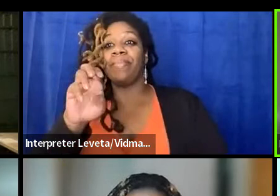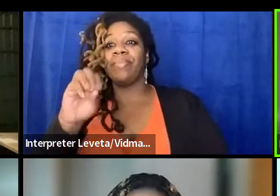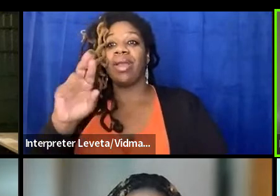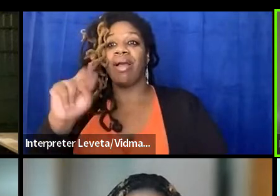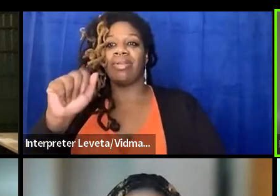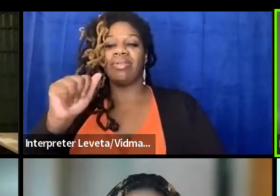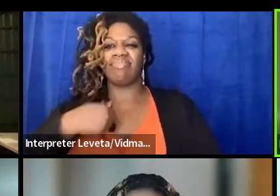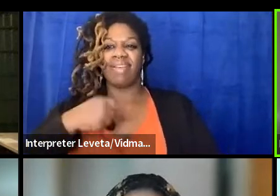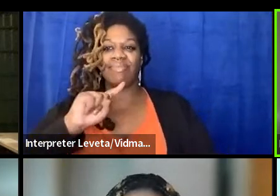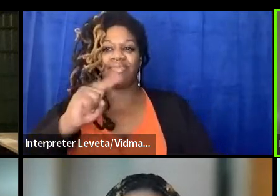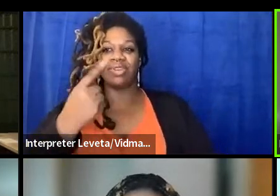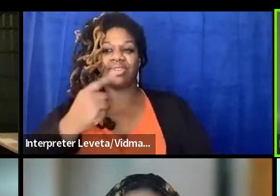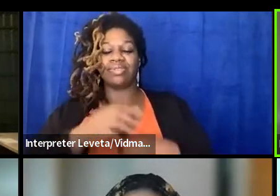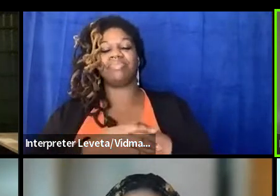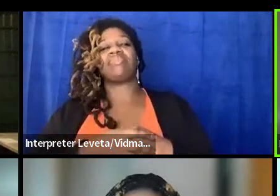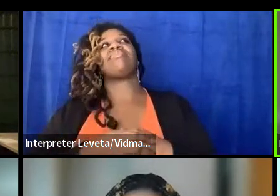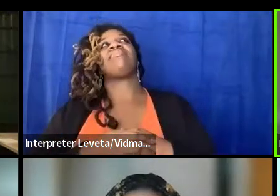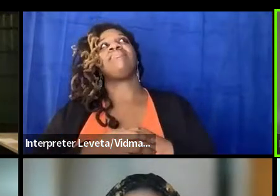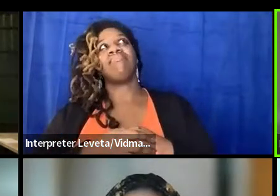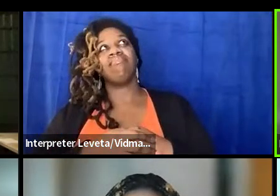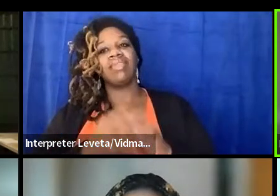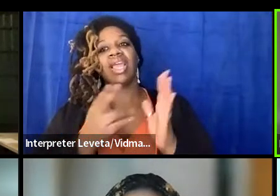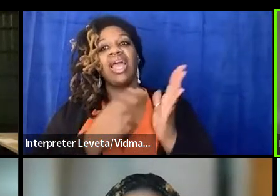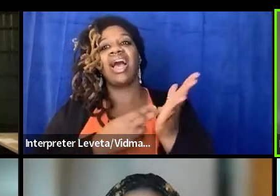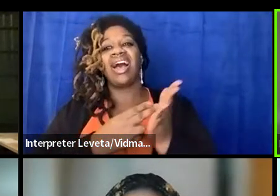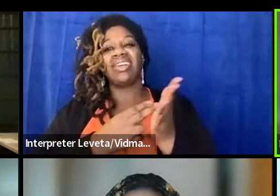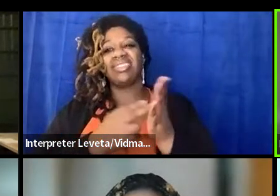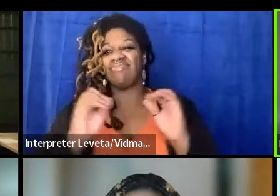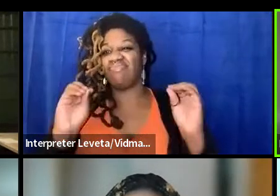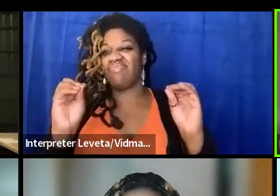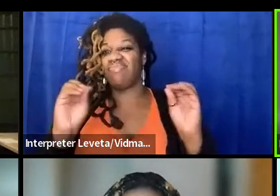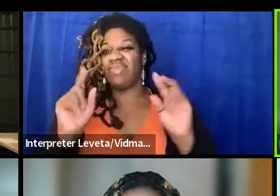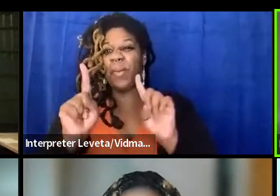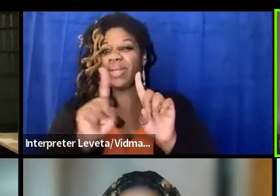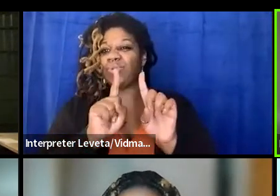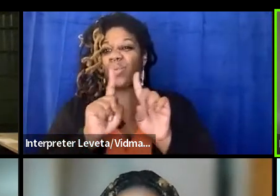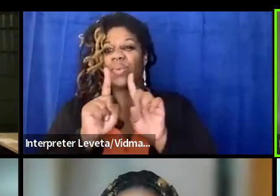I honestly didn't really have any mentors that